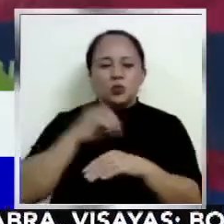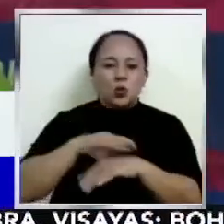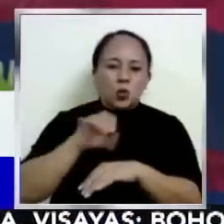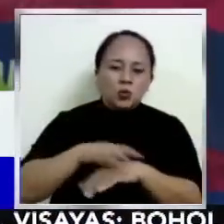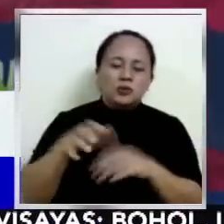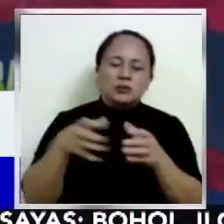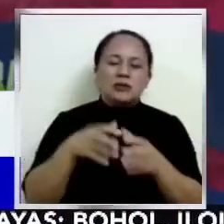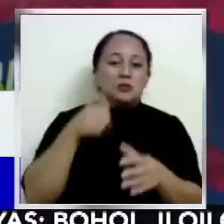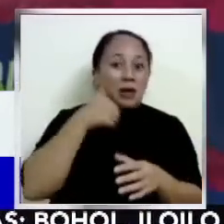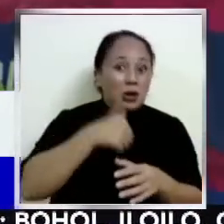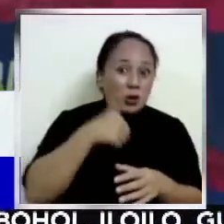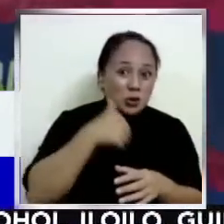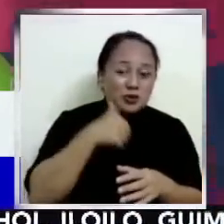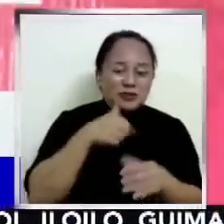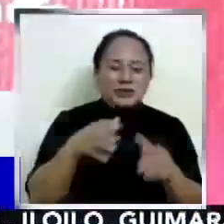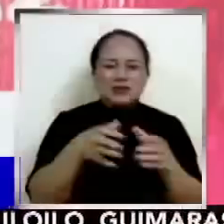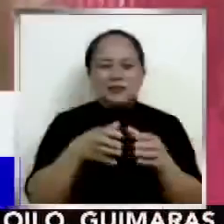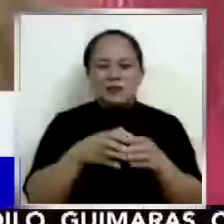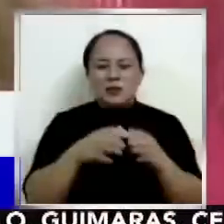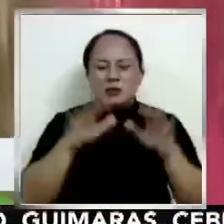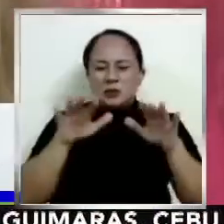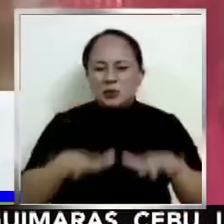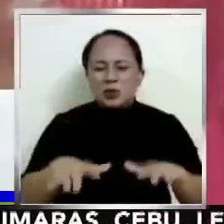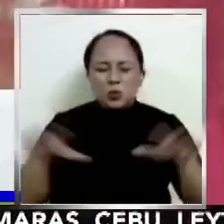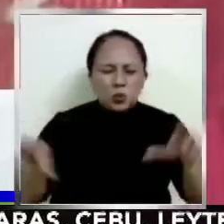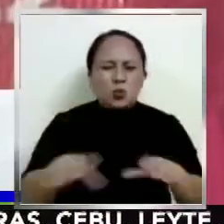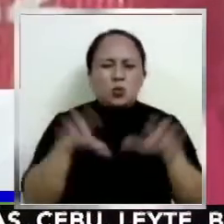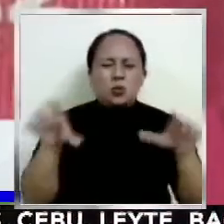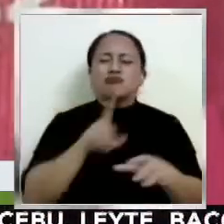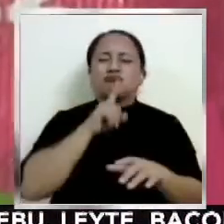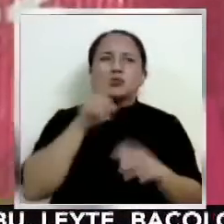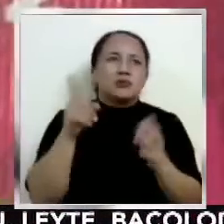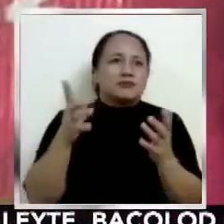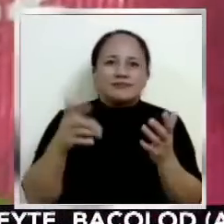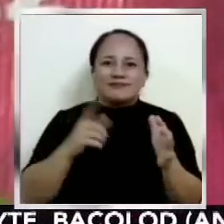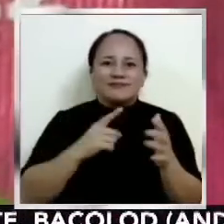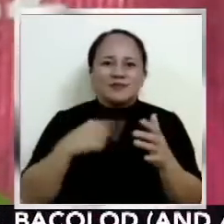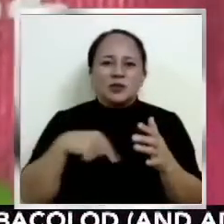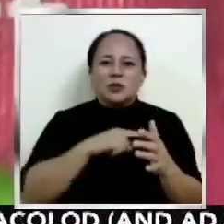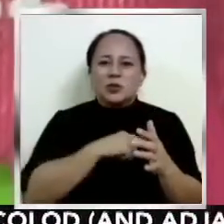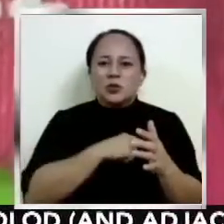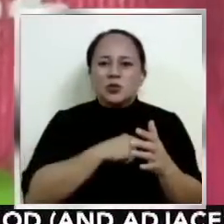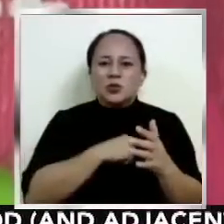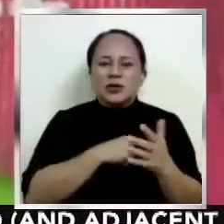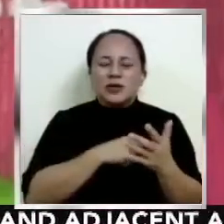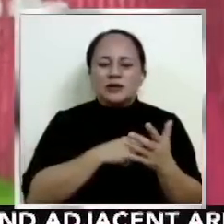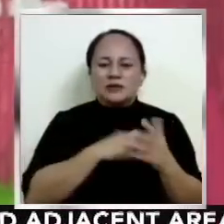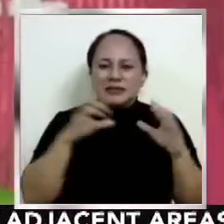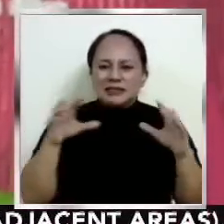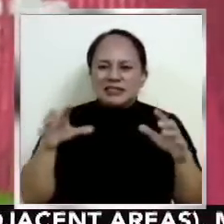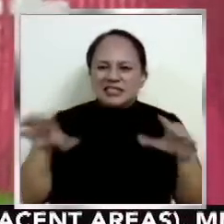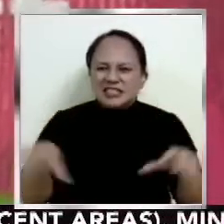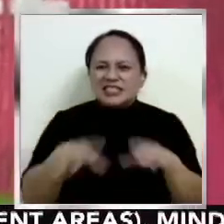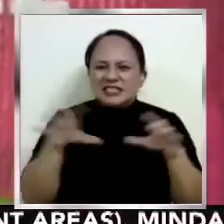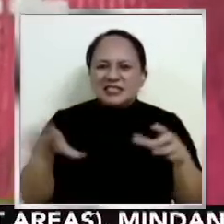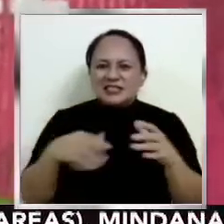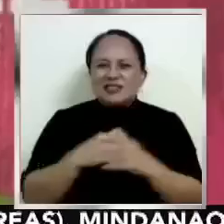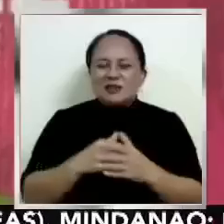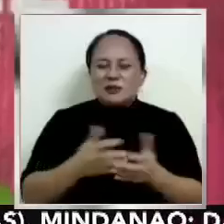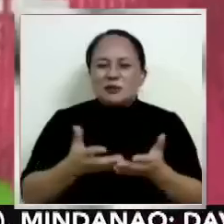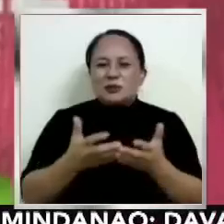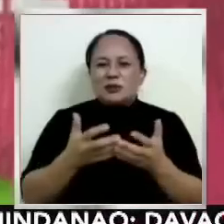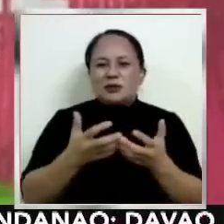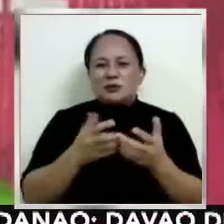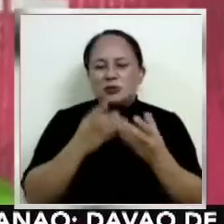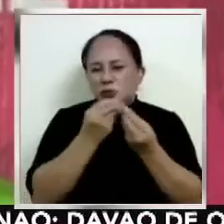that's come in and put their head down in the work ethic. And I think we've really just climbed up that hill and waged the gap between us and those top